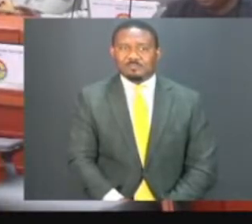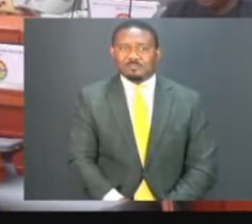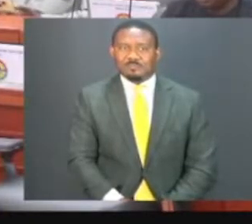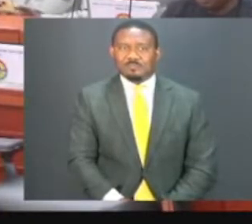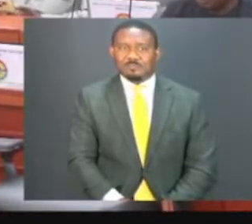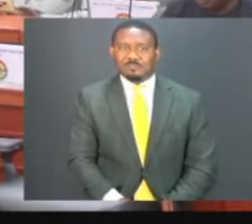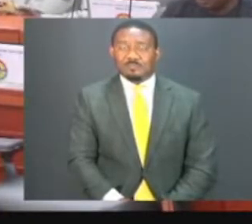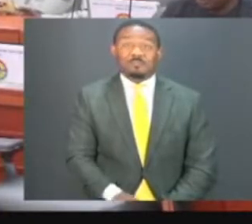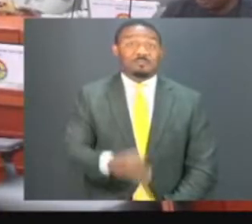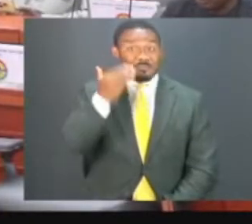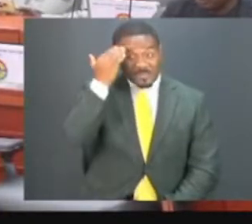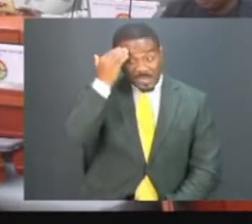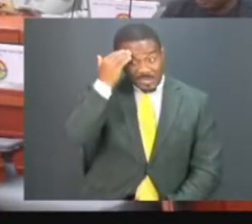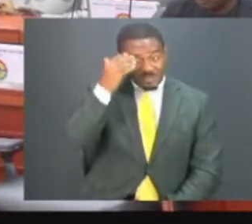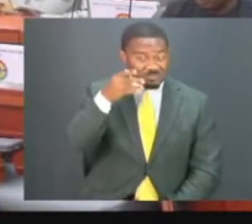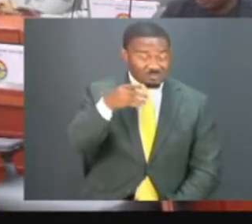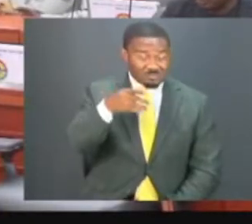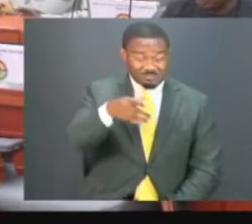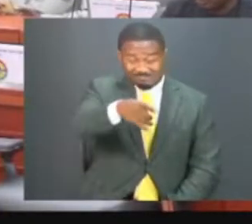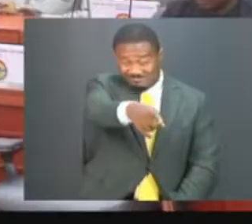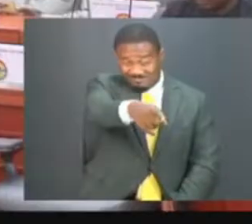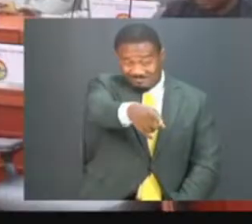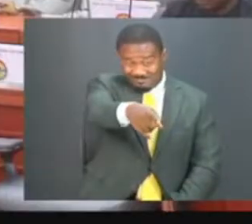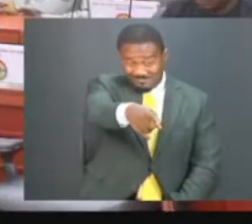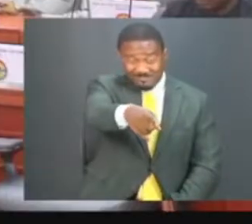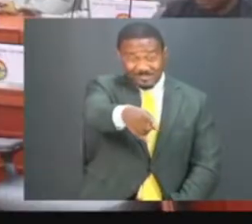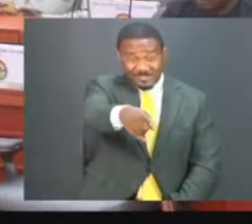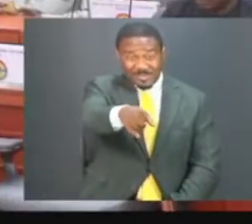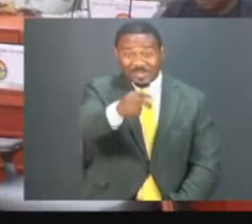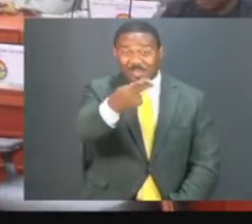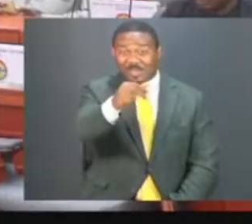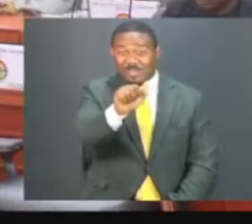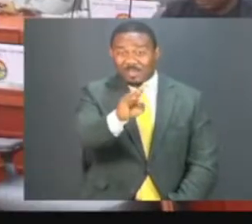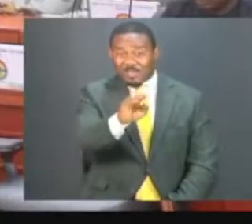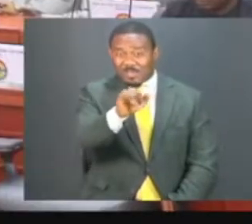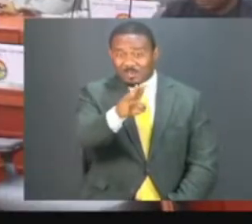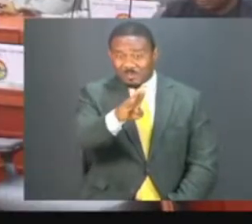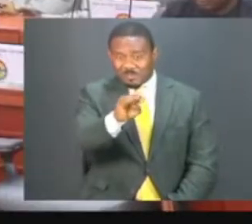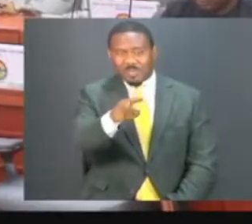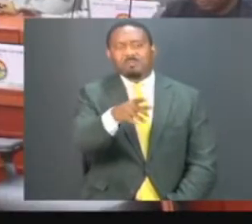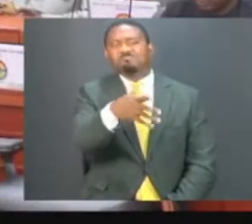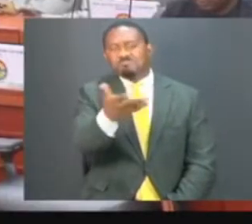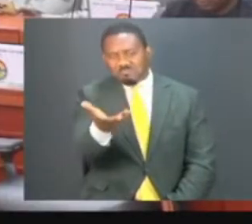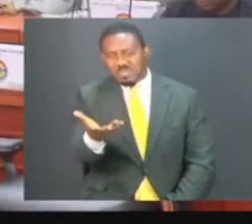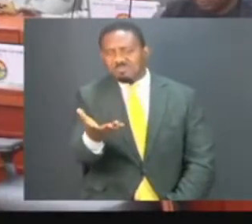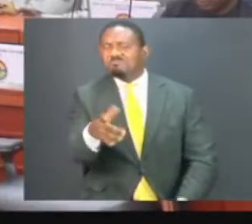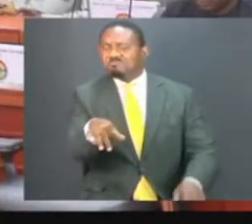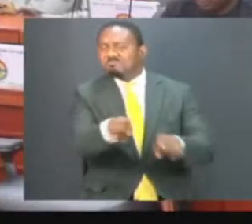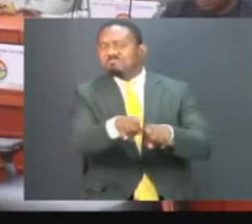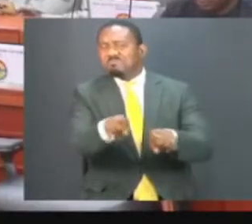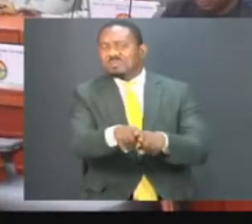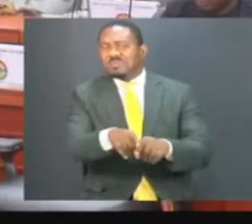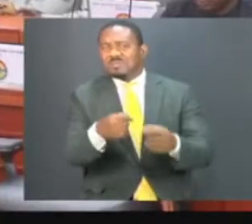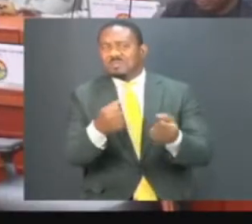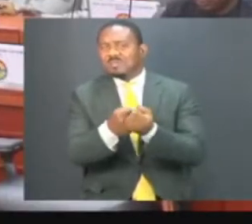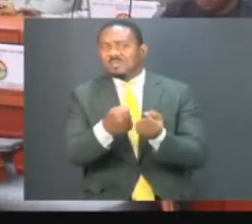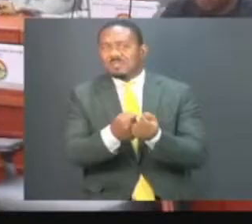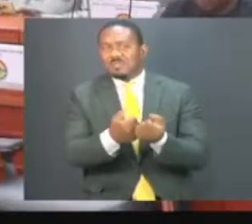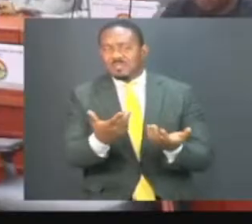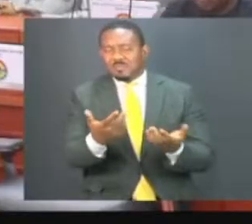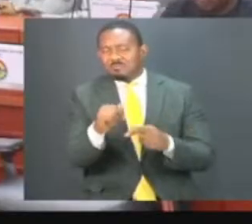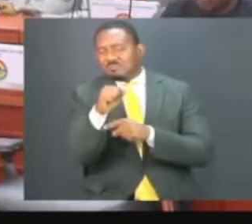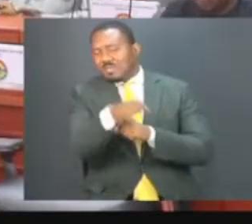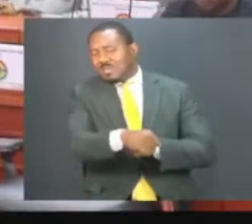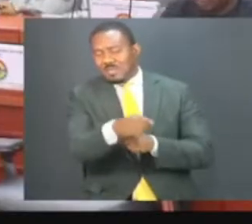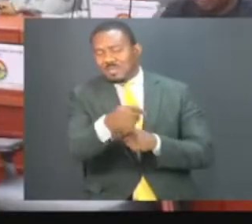I know Habib is part of the ring. He's part of the ring, working to support you to remove Afeomake. Are